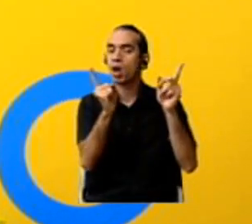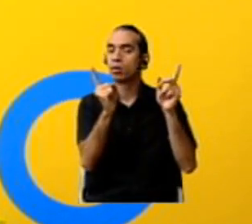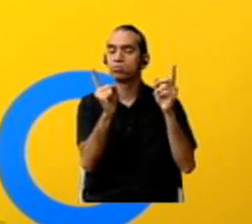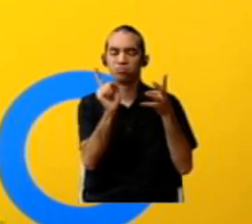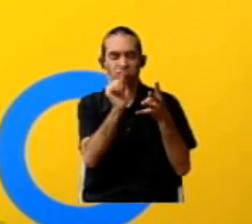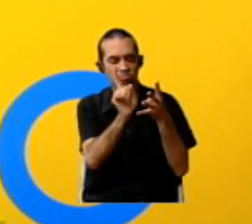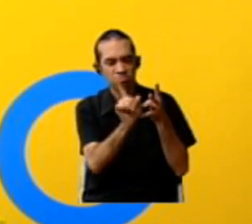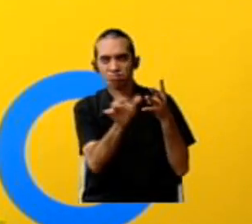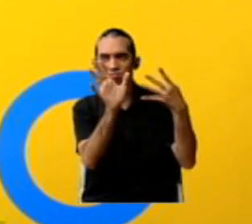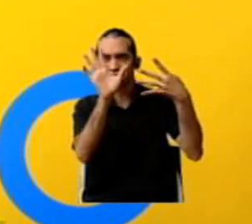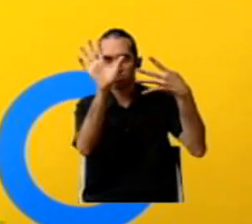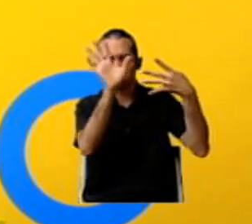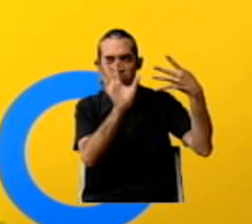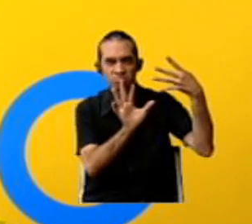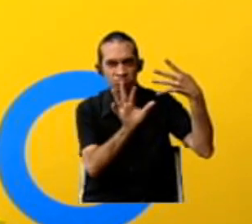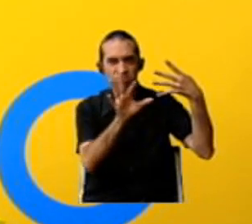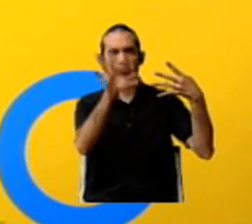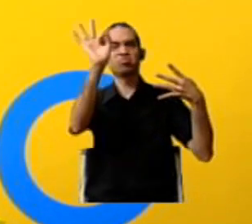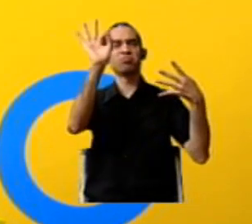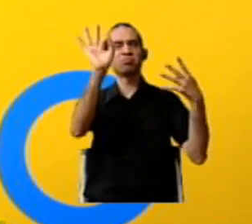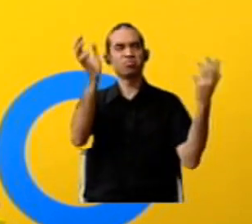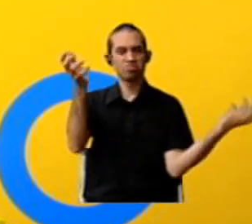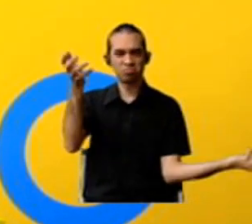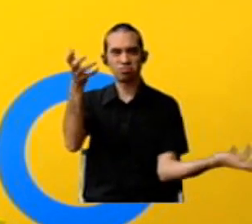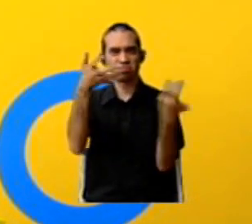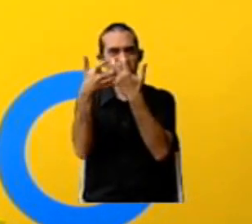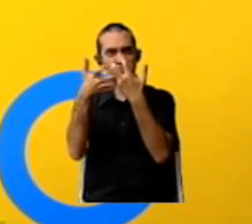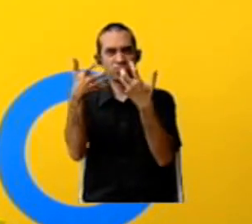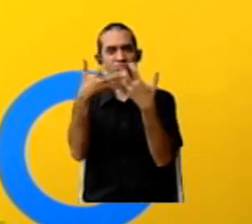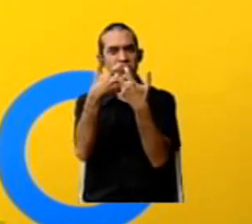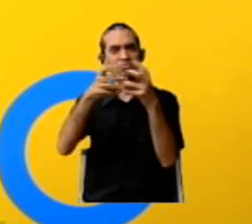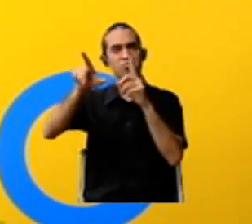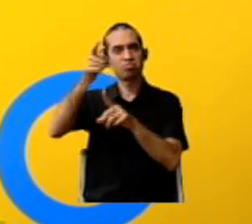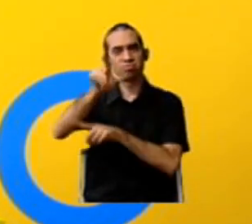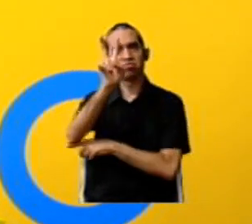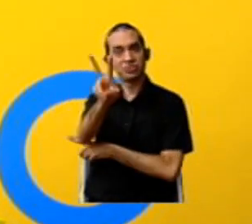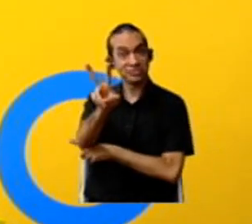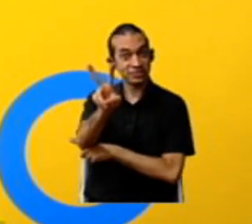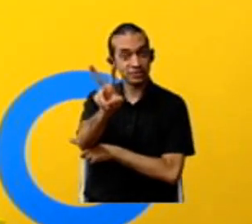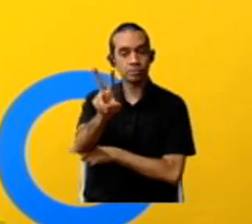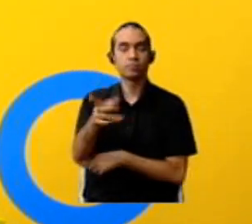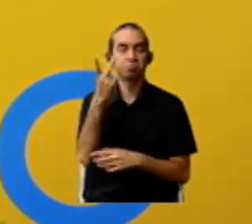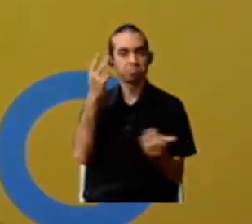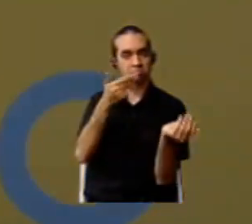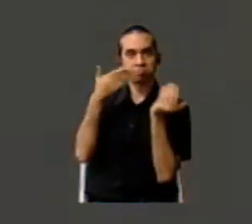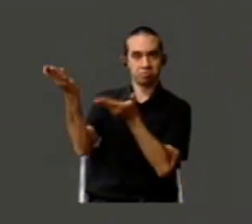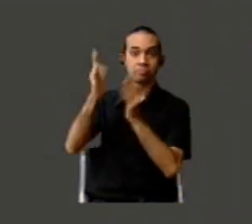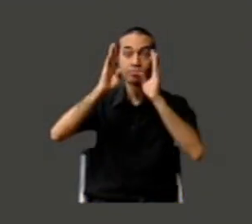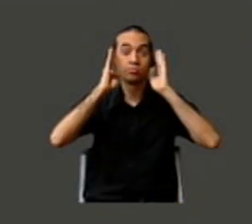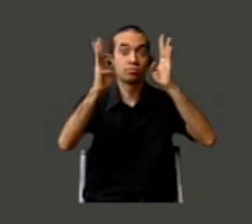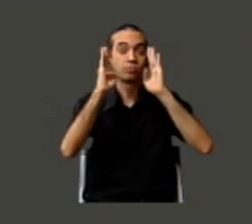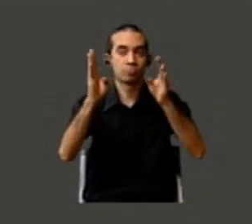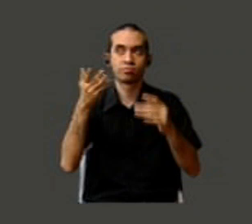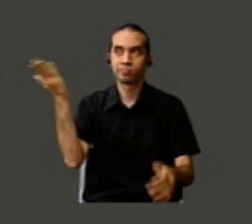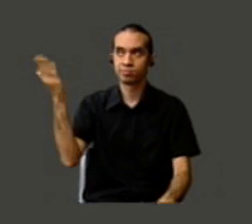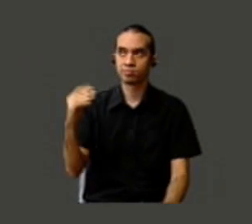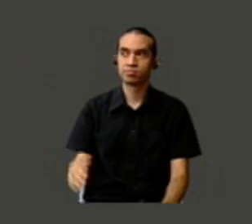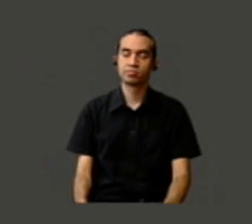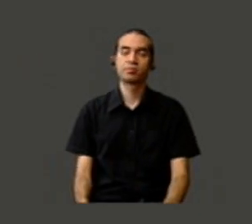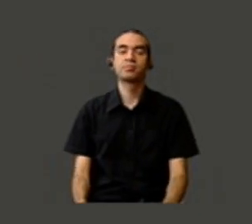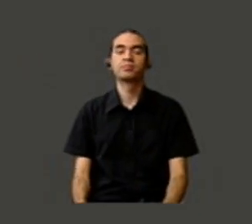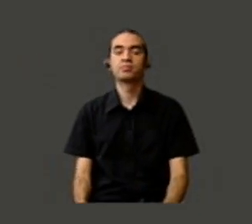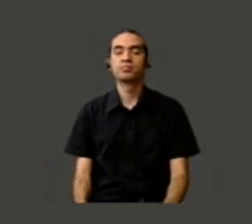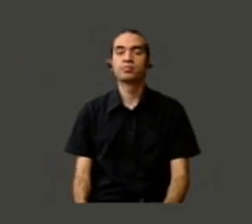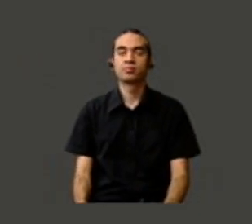one that represents or starts with letter V. Here we go. Pay attention to these ones.